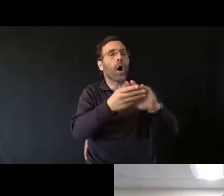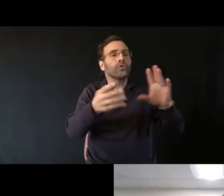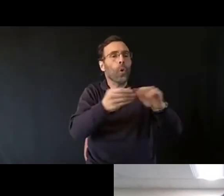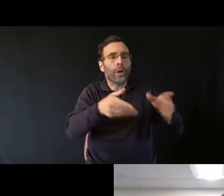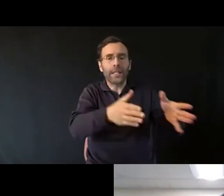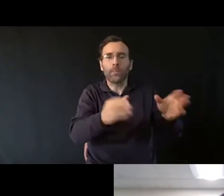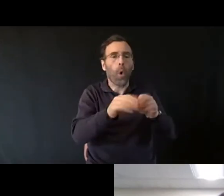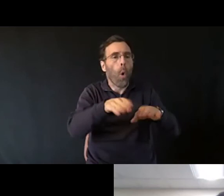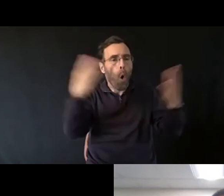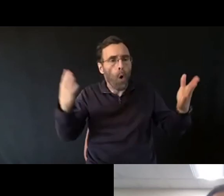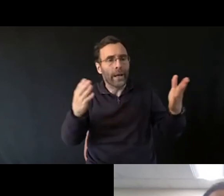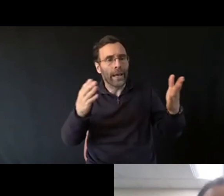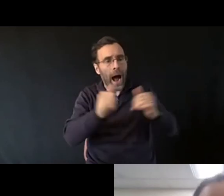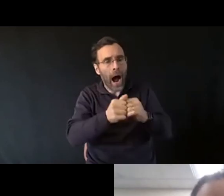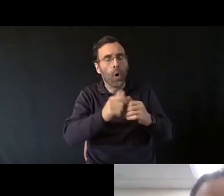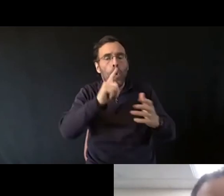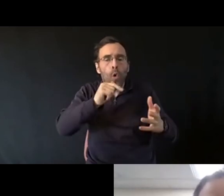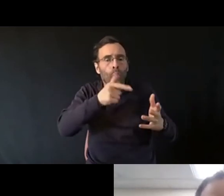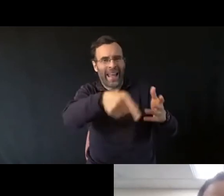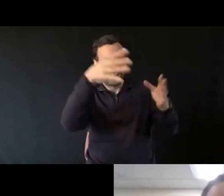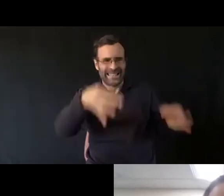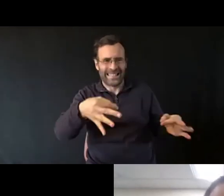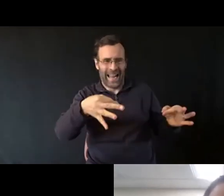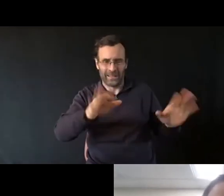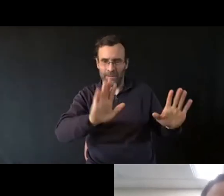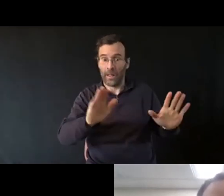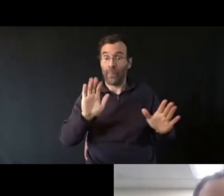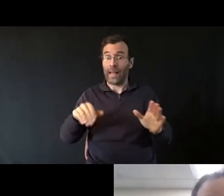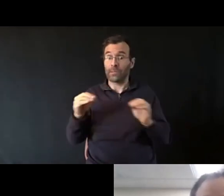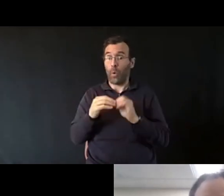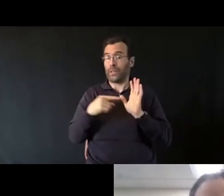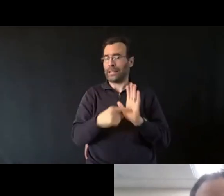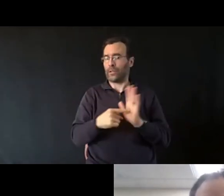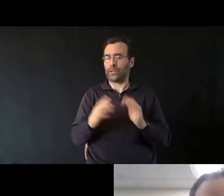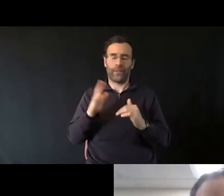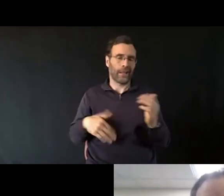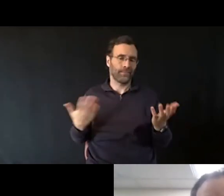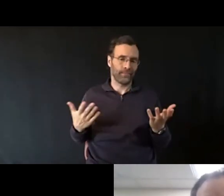I think those signals are almost more important than you know,